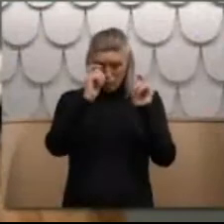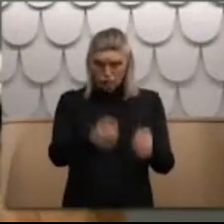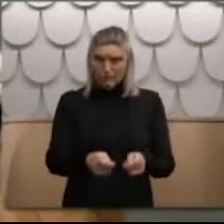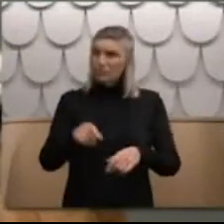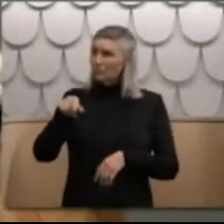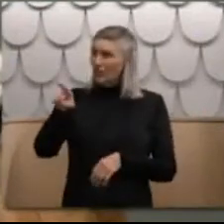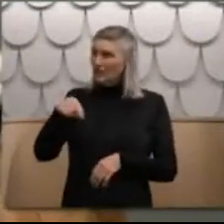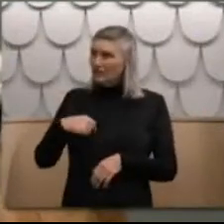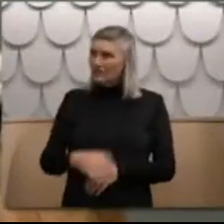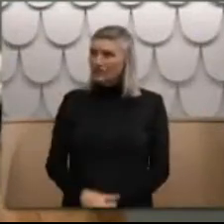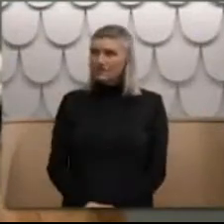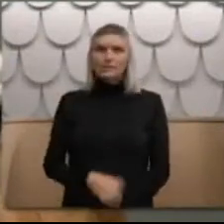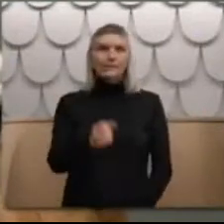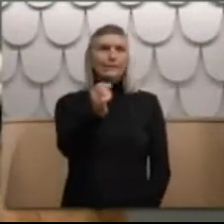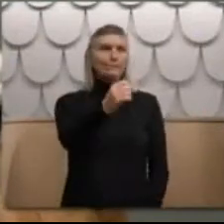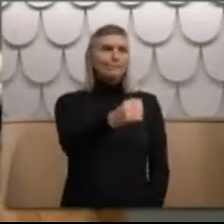mahi, eh?